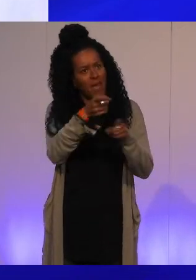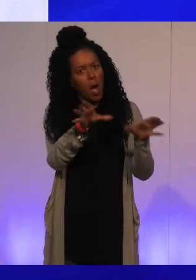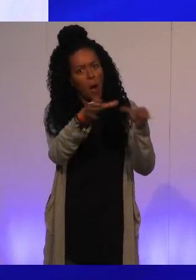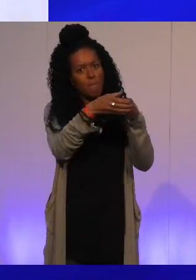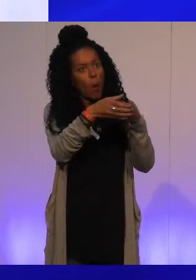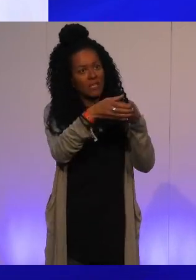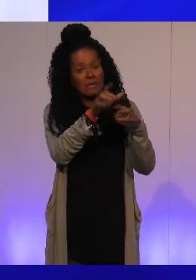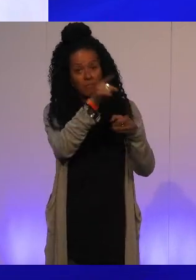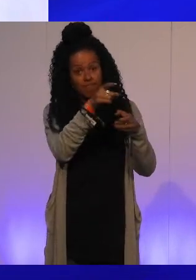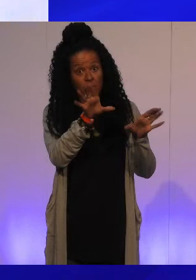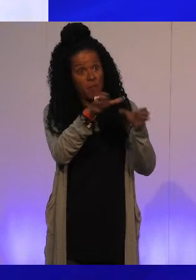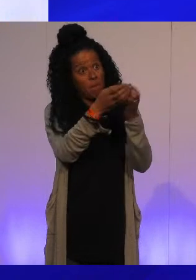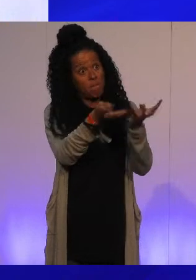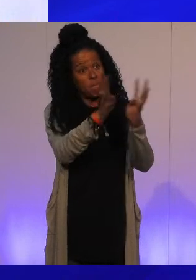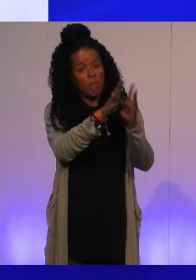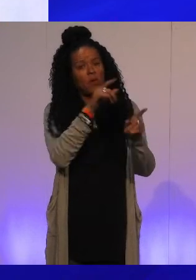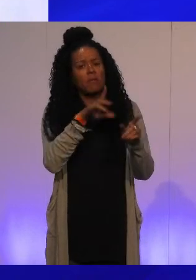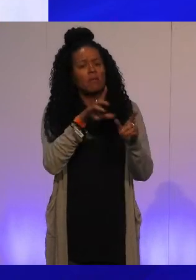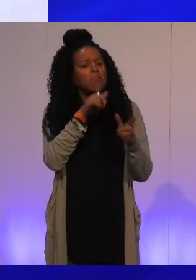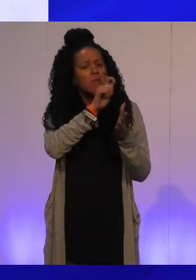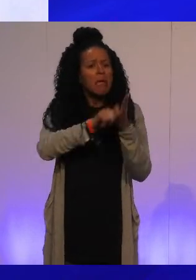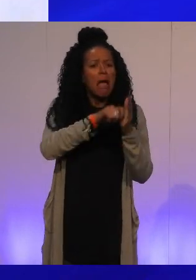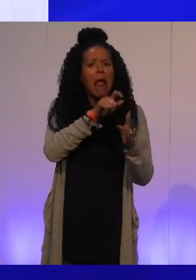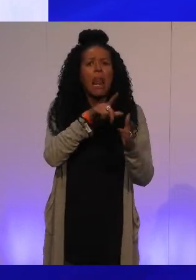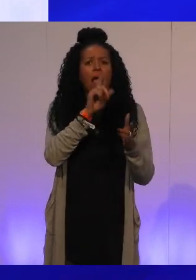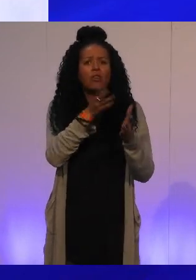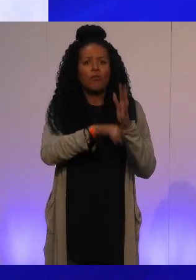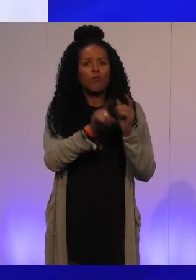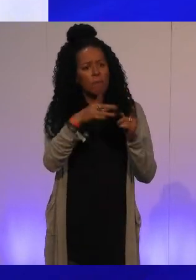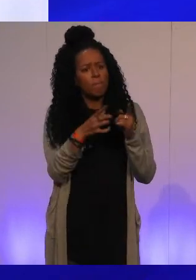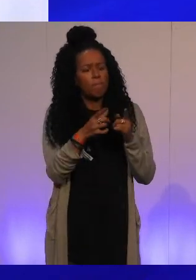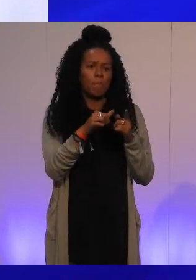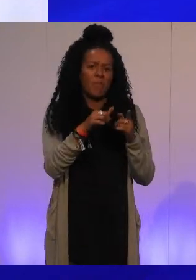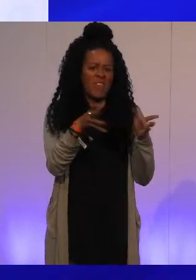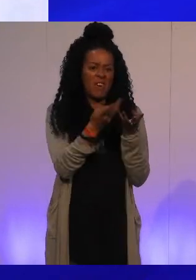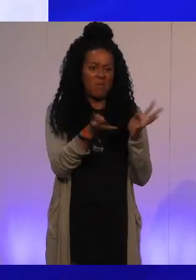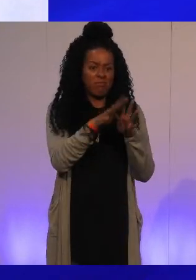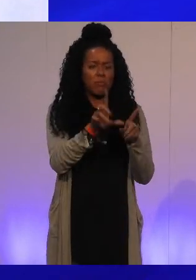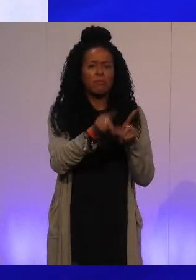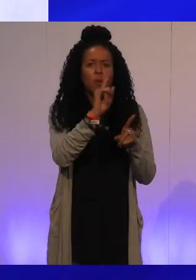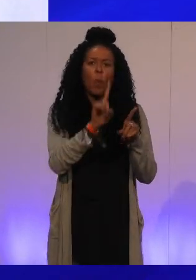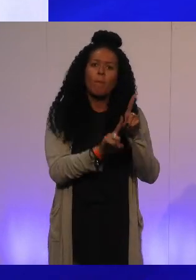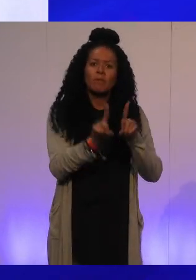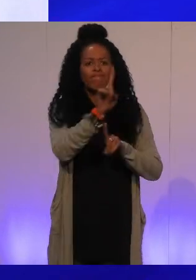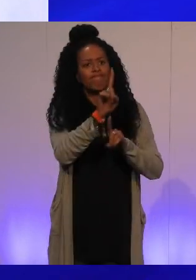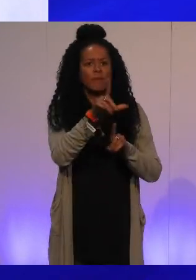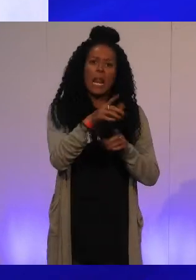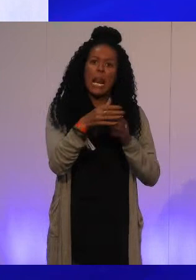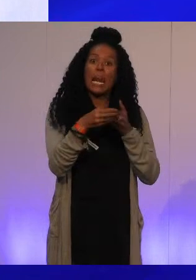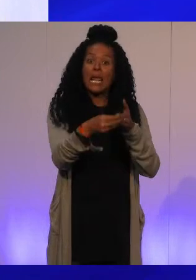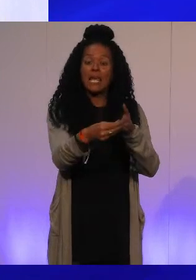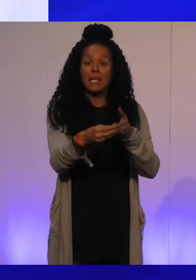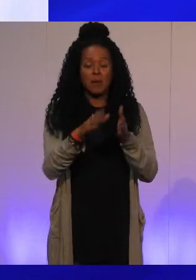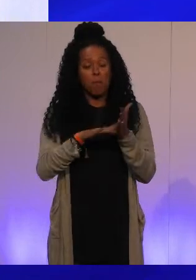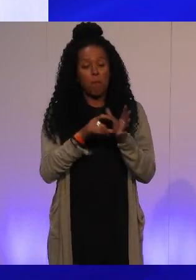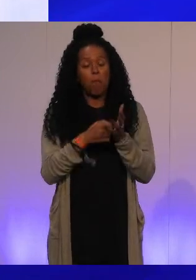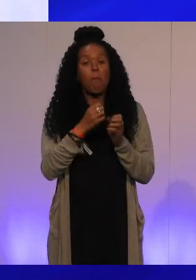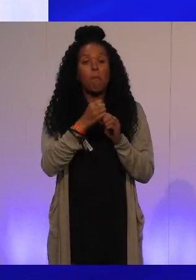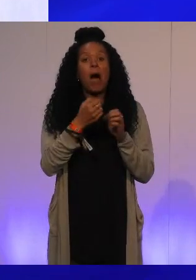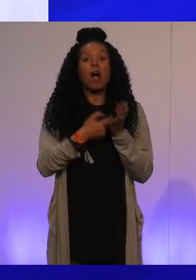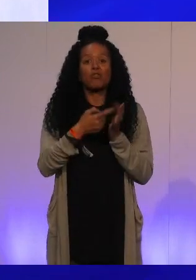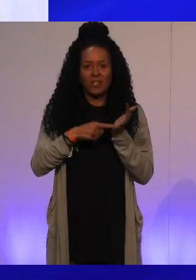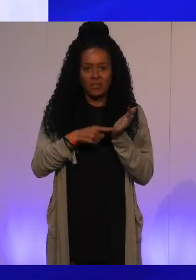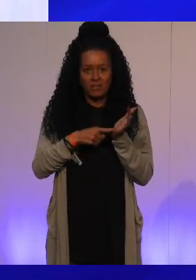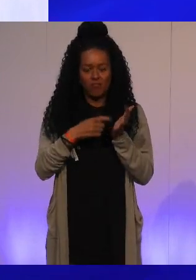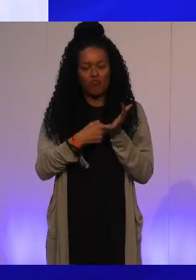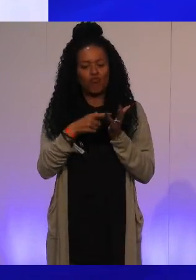that body elects from its own ranks a lead governor. And this year, Margaret Rochelle was elected